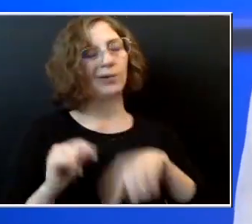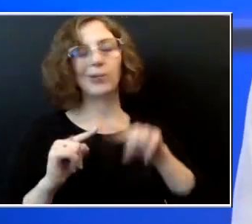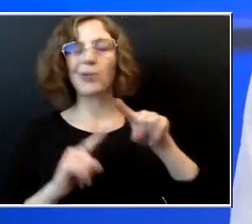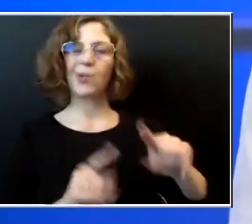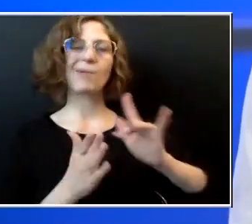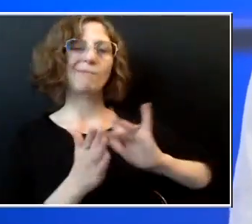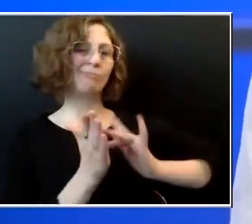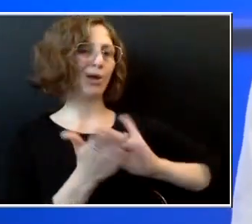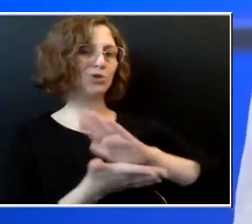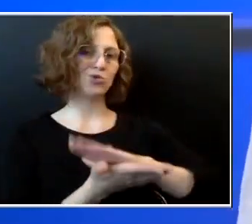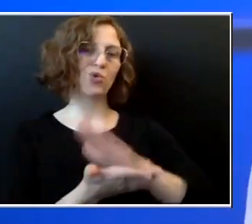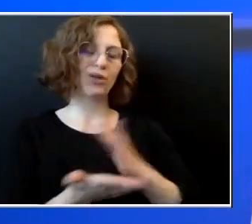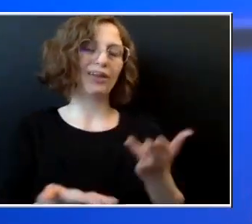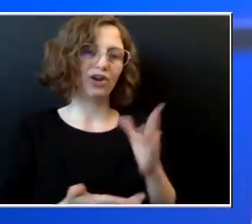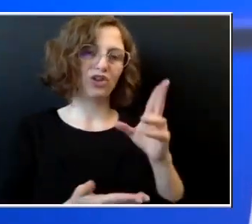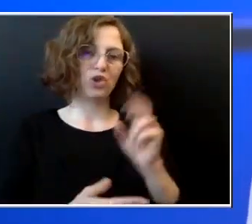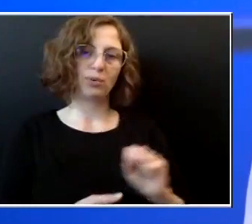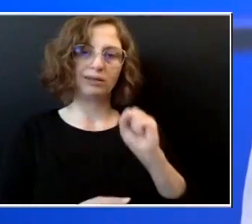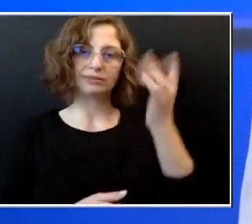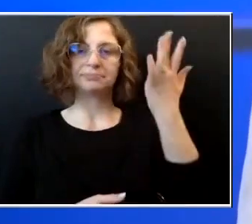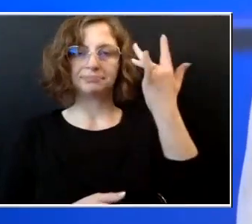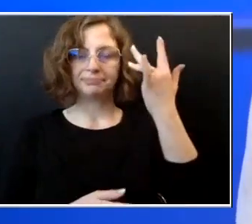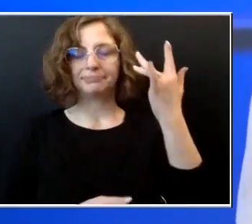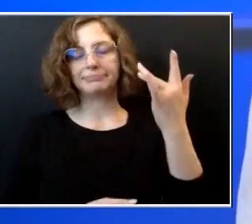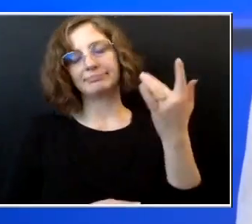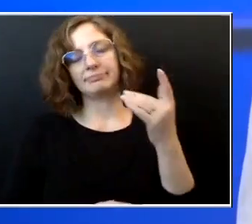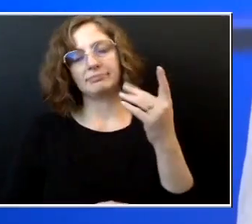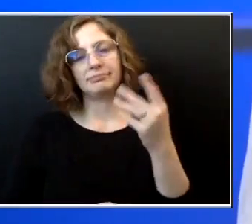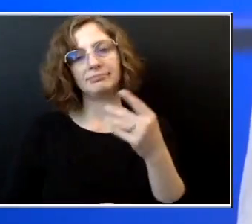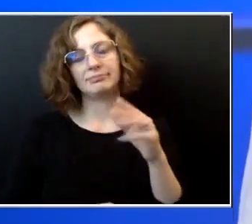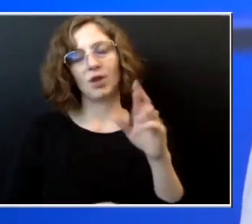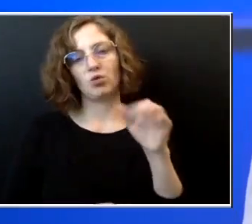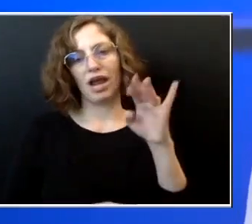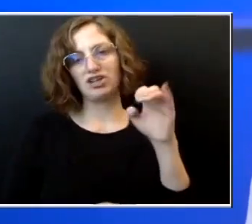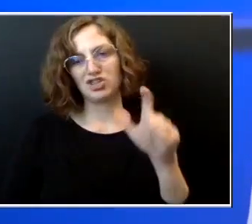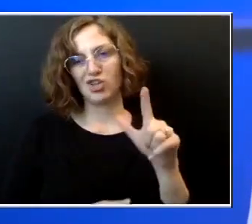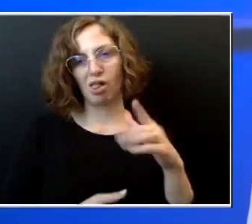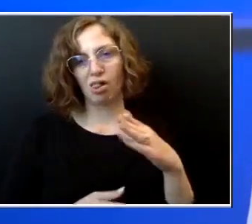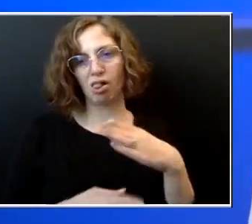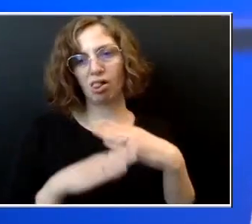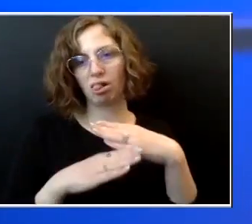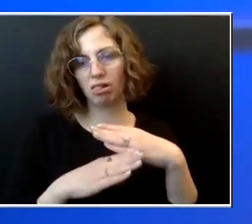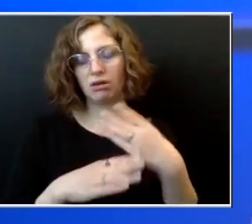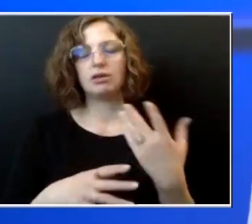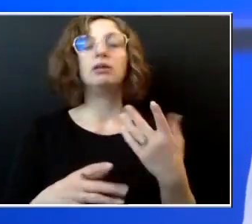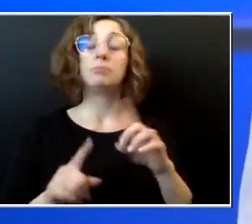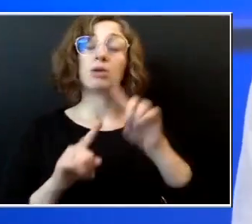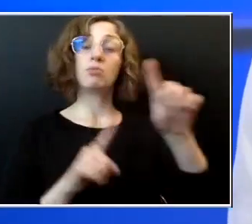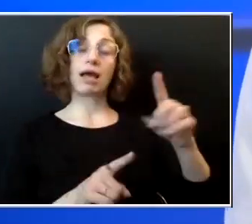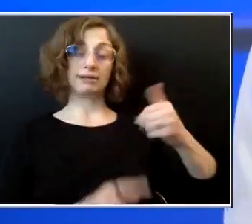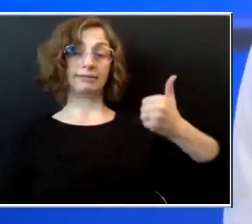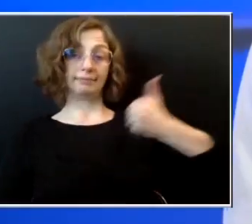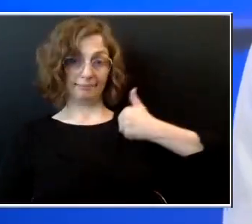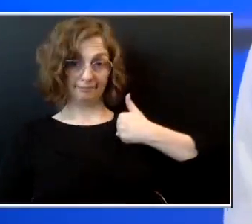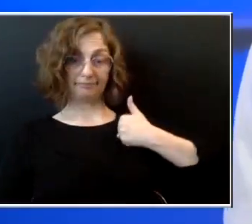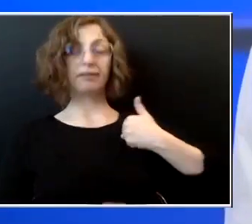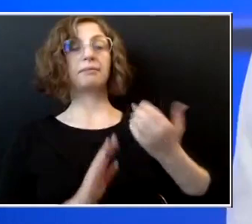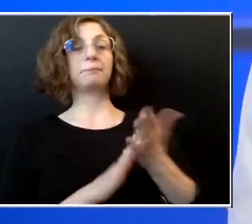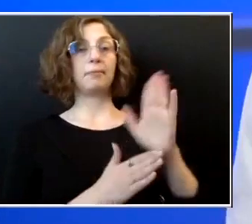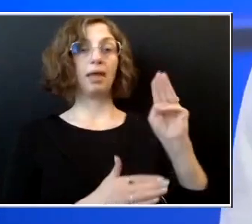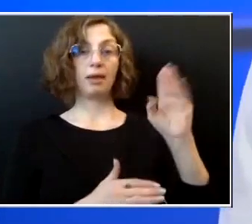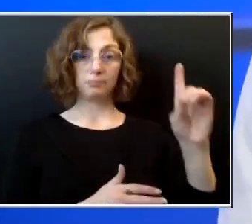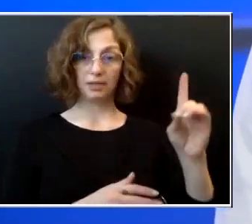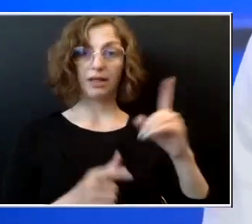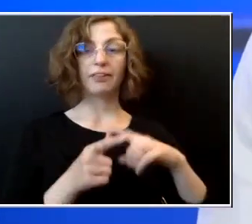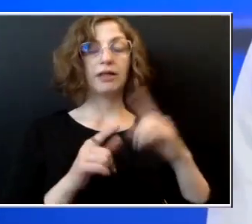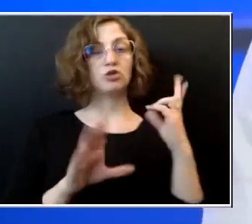racial restrictions, but he went to Canada and got an MD, came back, and then joined the Federal Army as a military officer